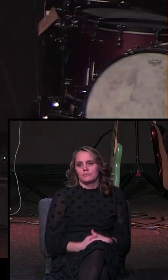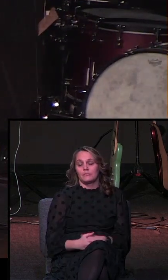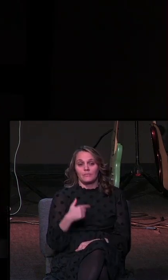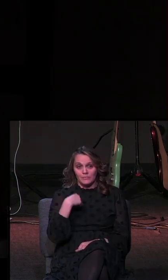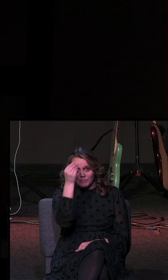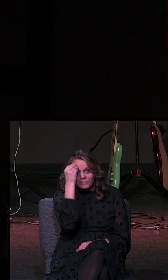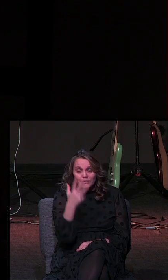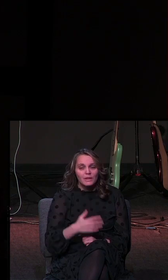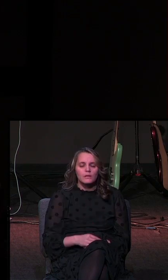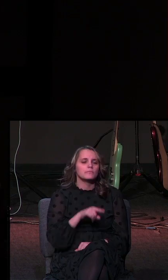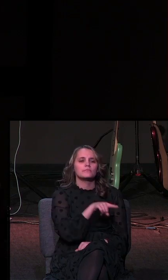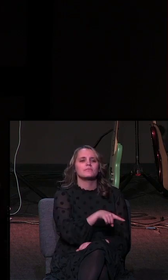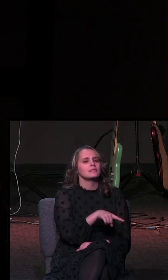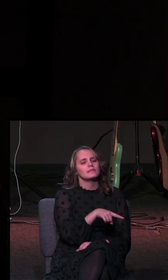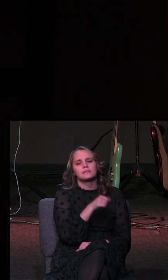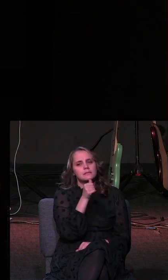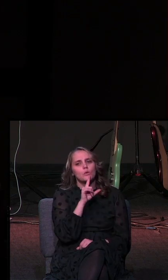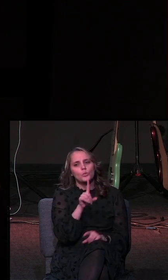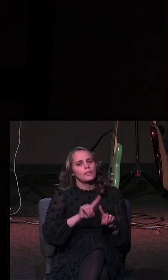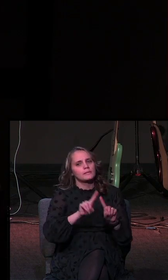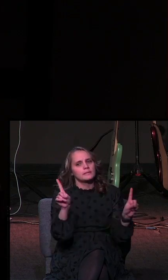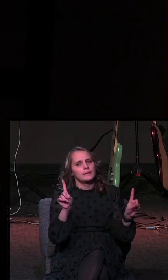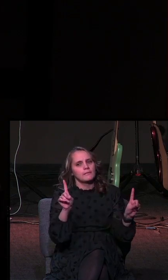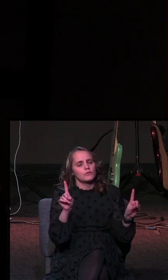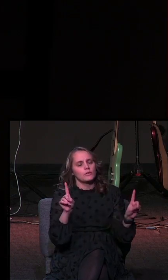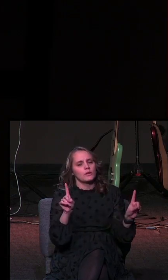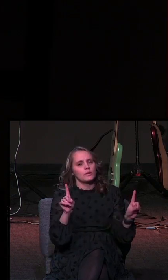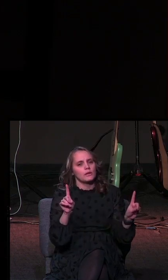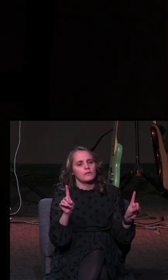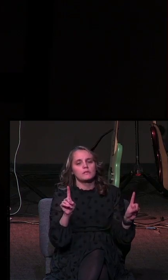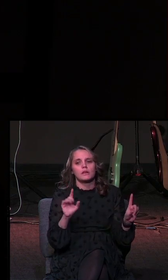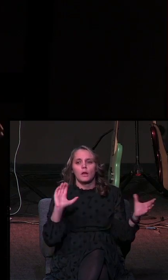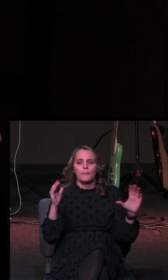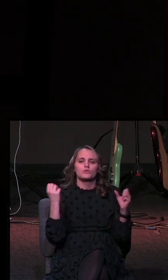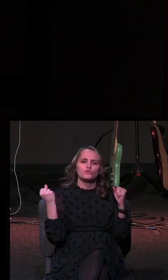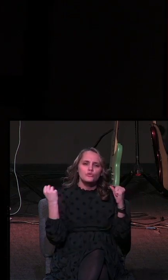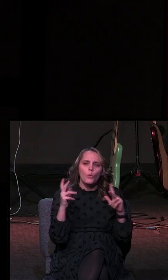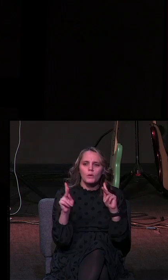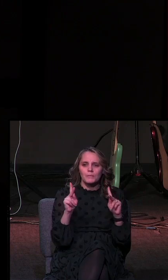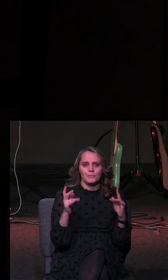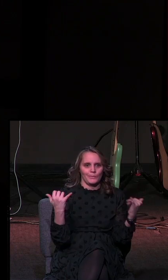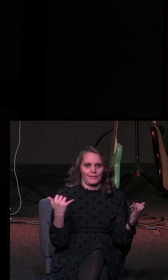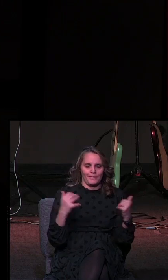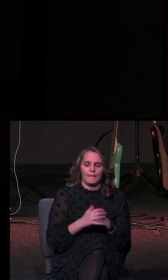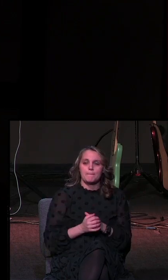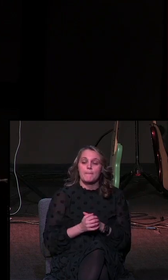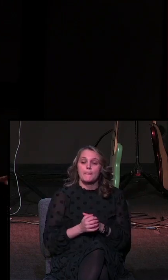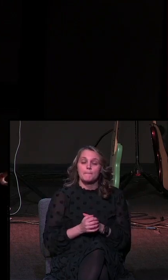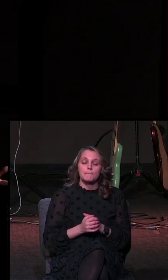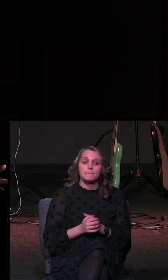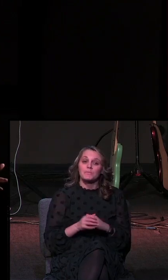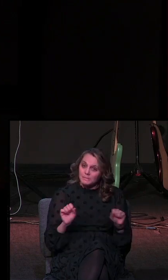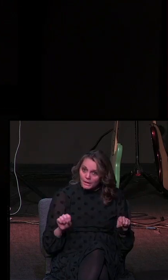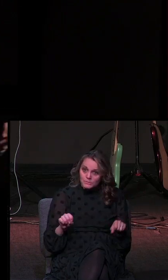tell you, he's not that much different than so many people, even in the church today. It's possible to have grown up in the